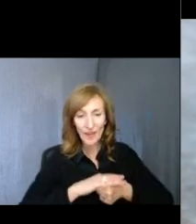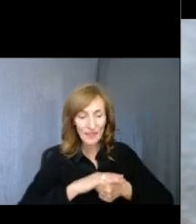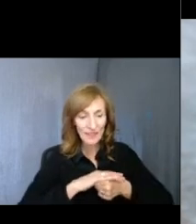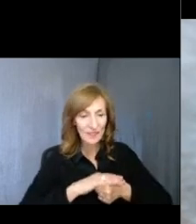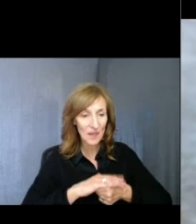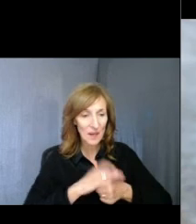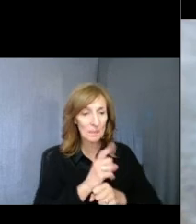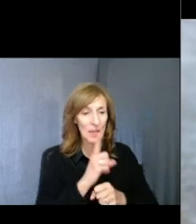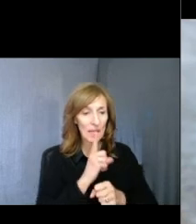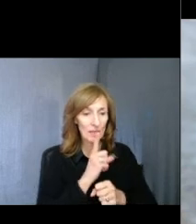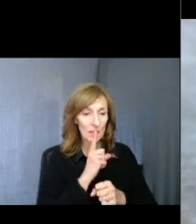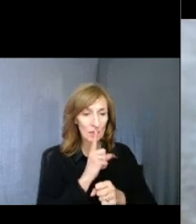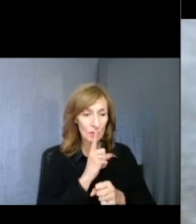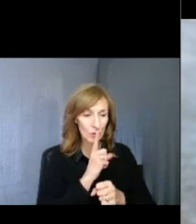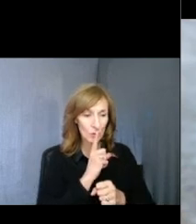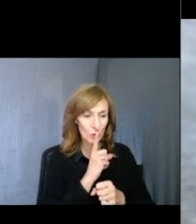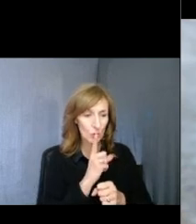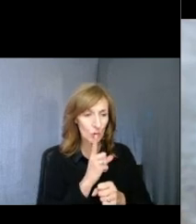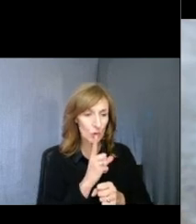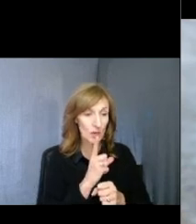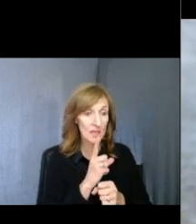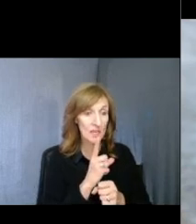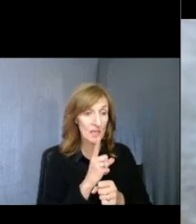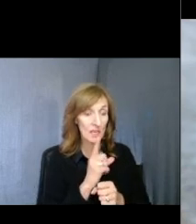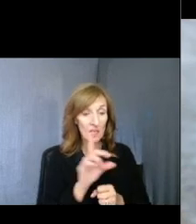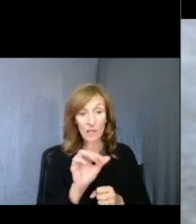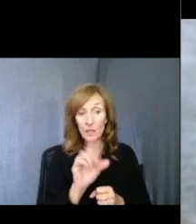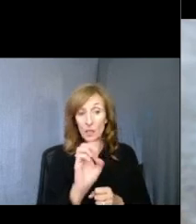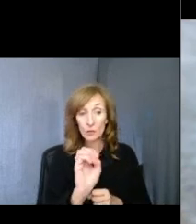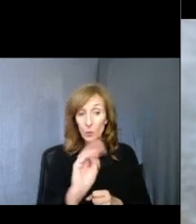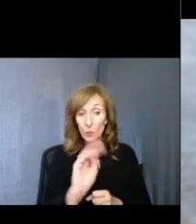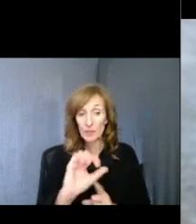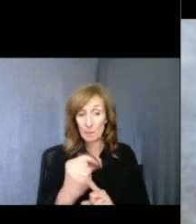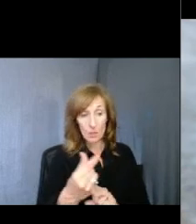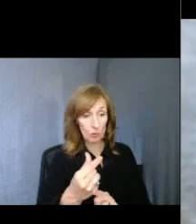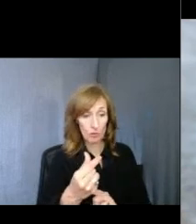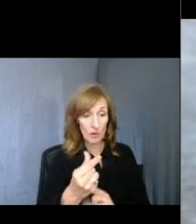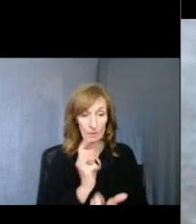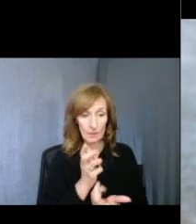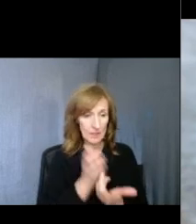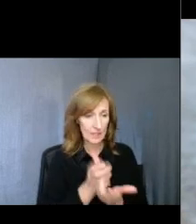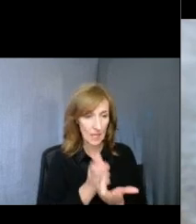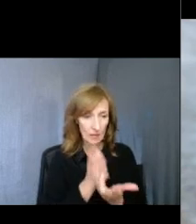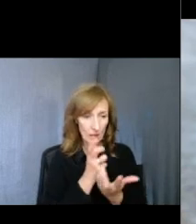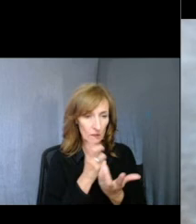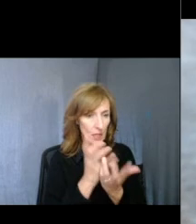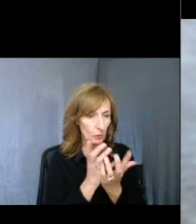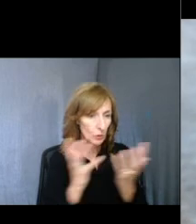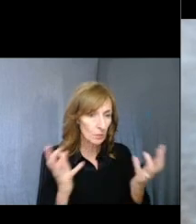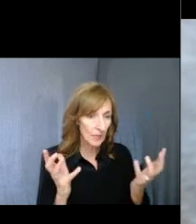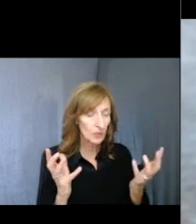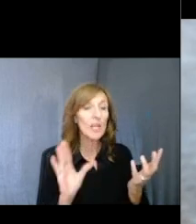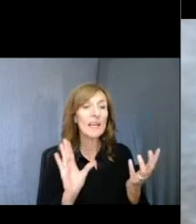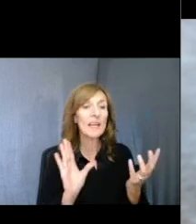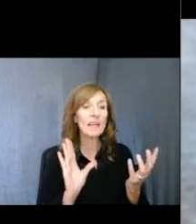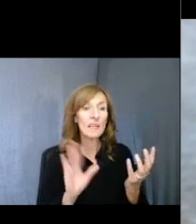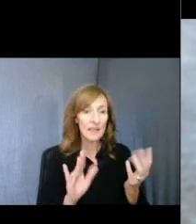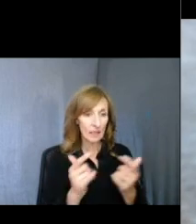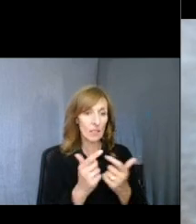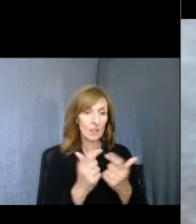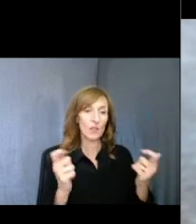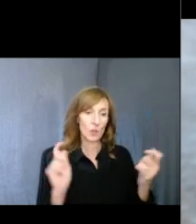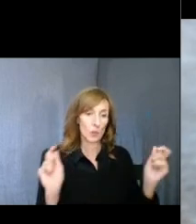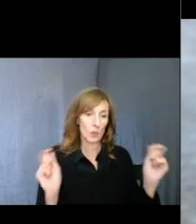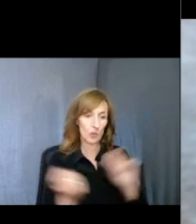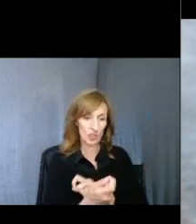what their safe or the dose where they're not going to get too sedate is. So that's been a huge change, I think, in feline medicine, and